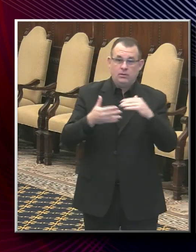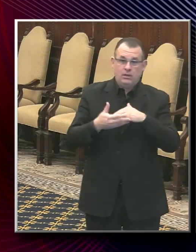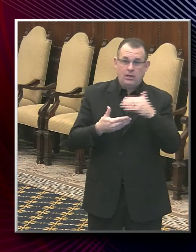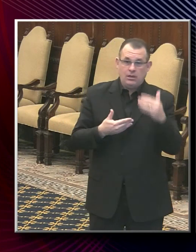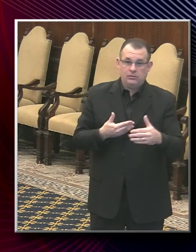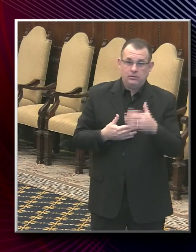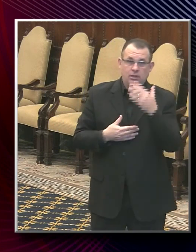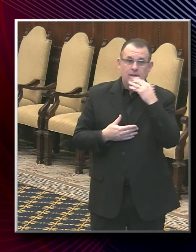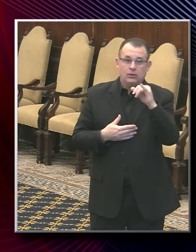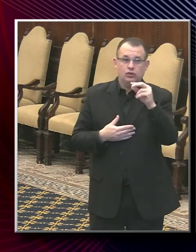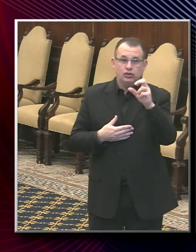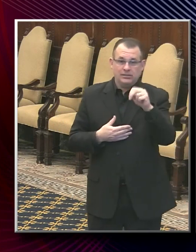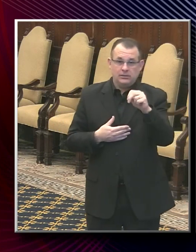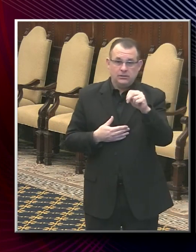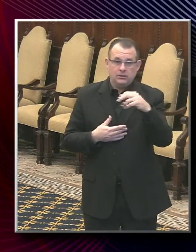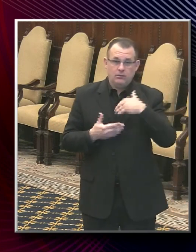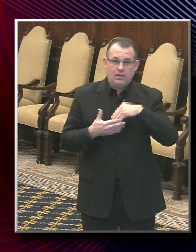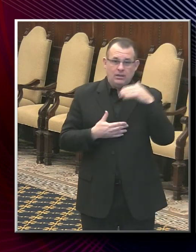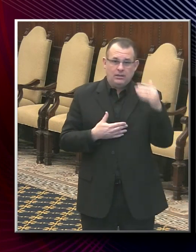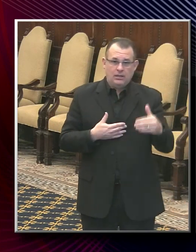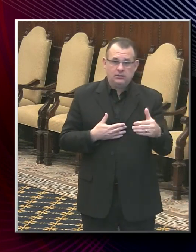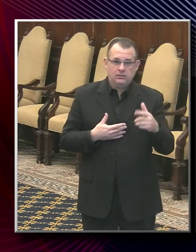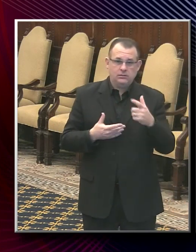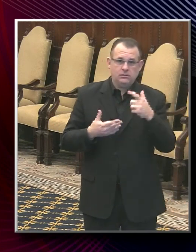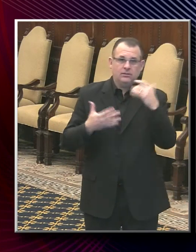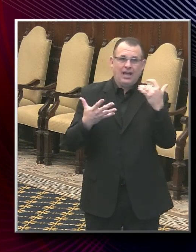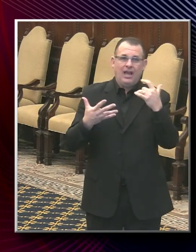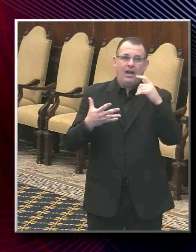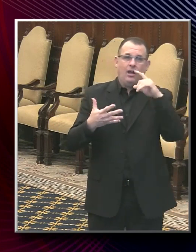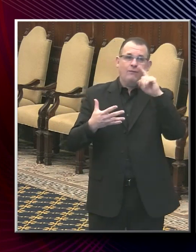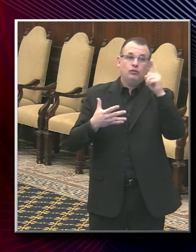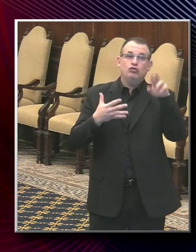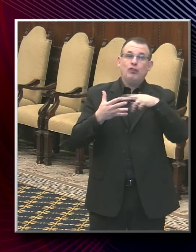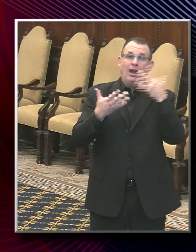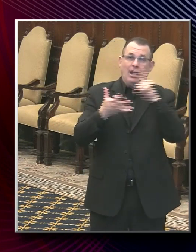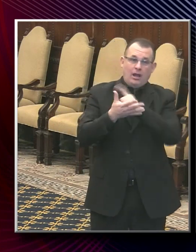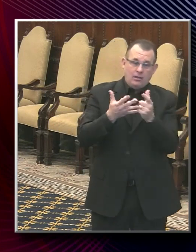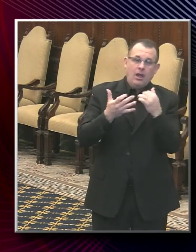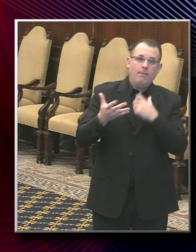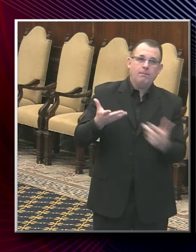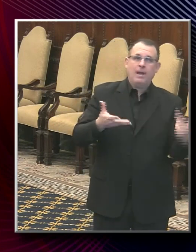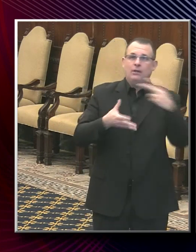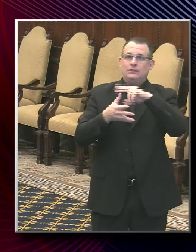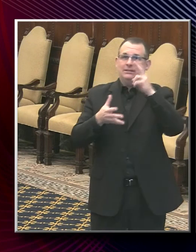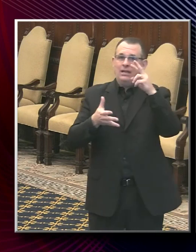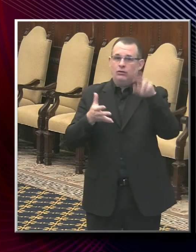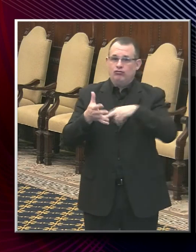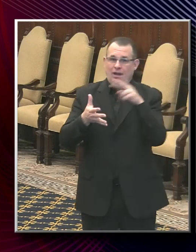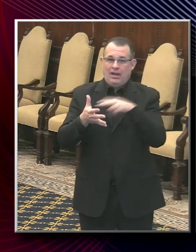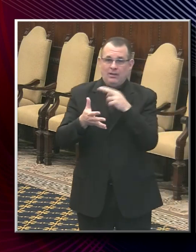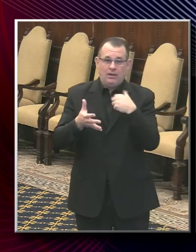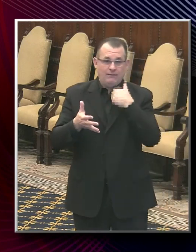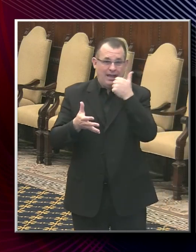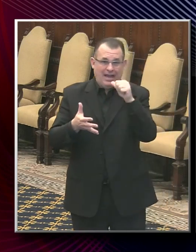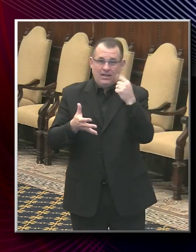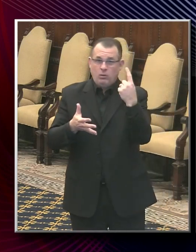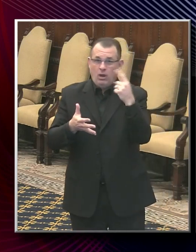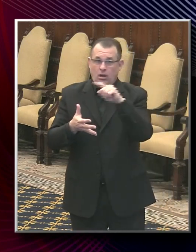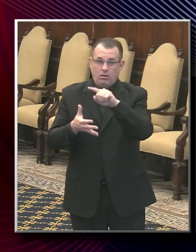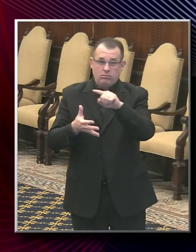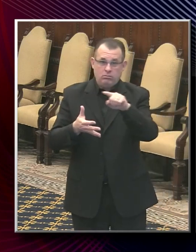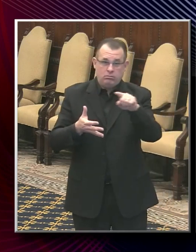Jason. We are going to go to our second round. So if we have any final questions here from anyone